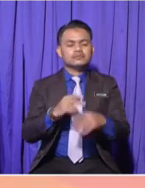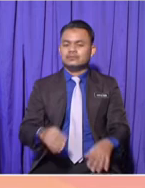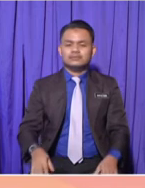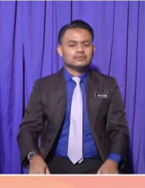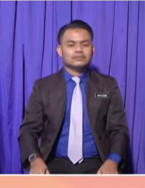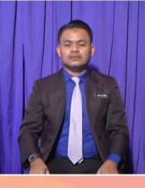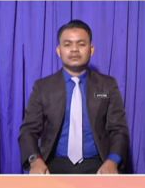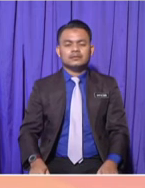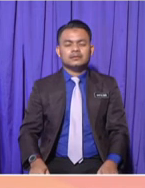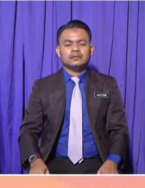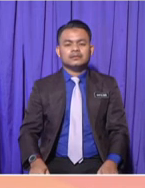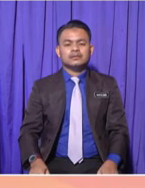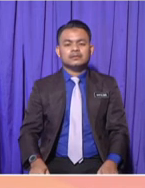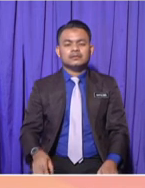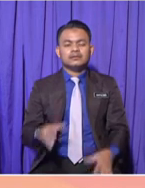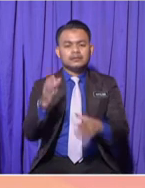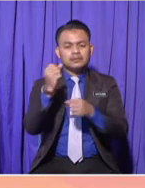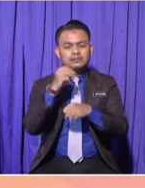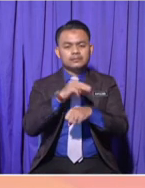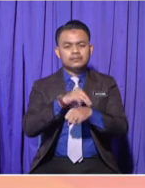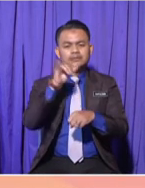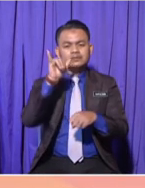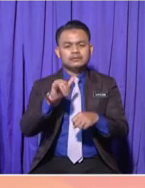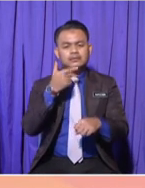us forever to count that much.